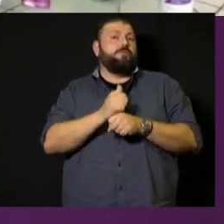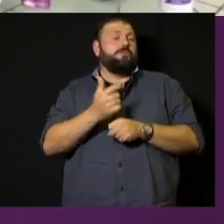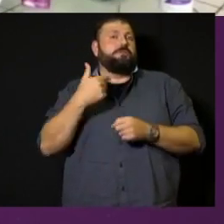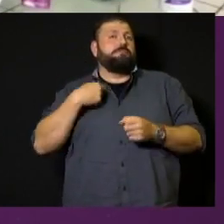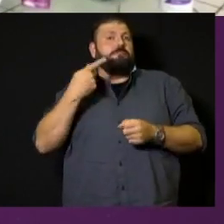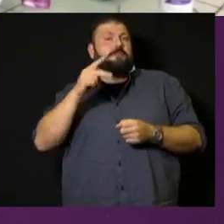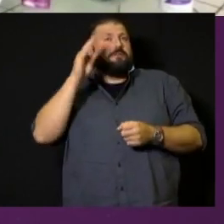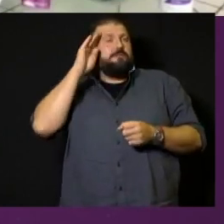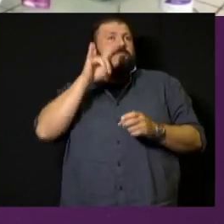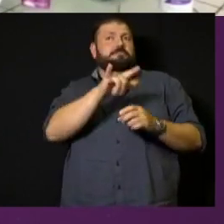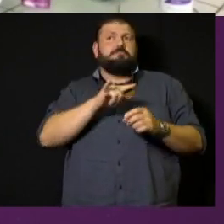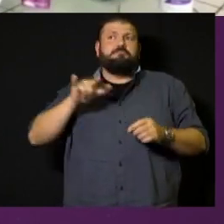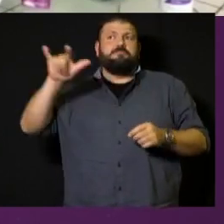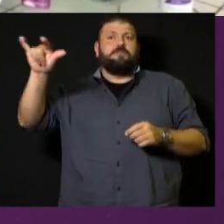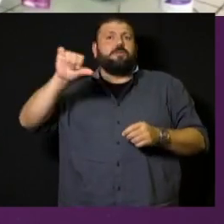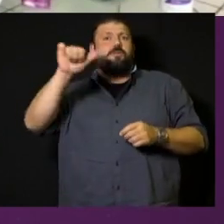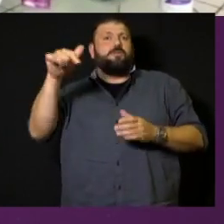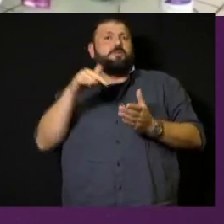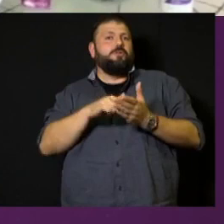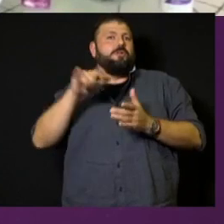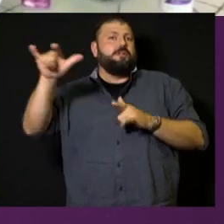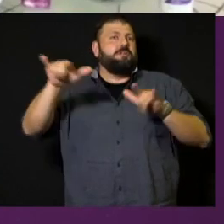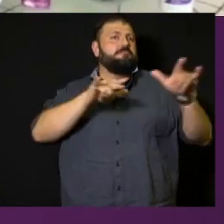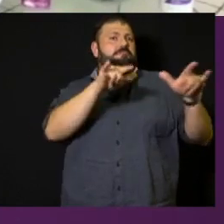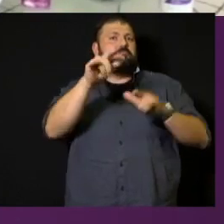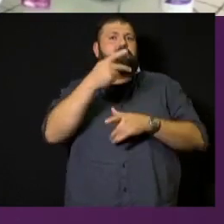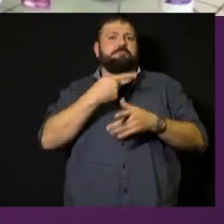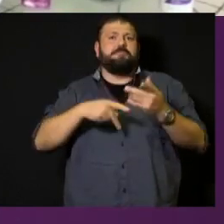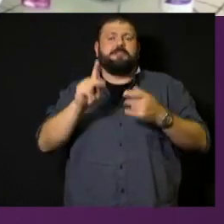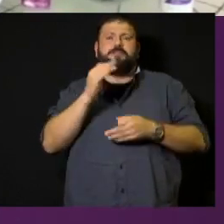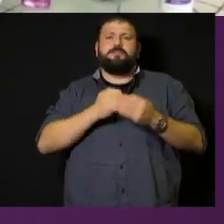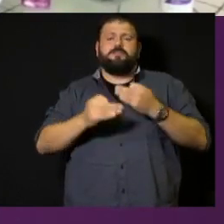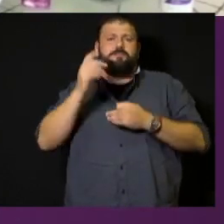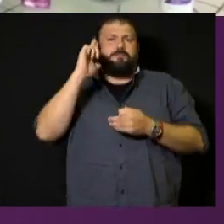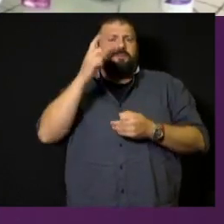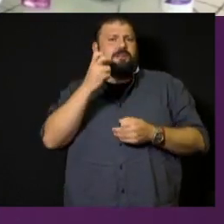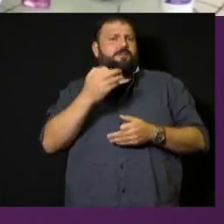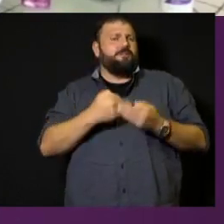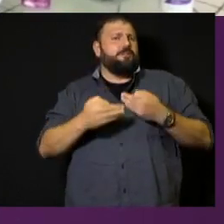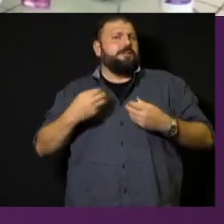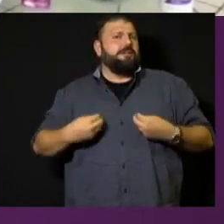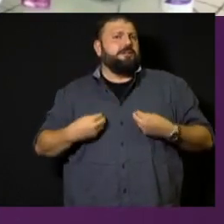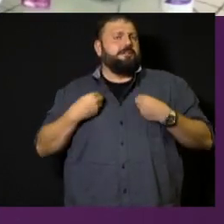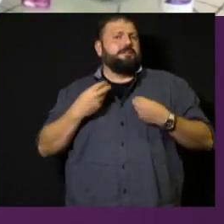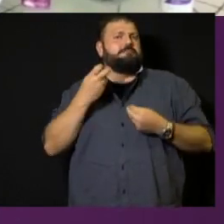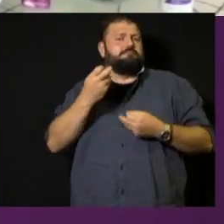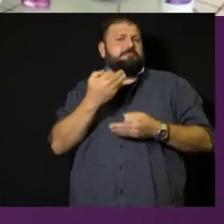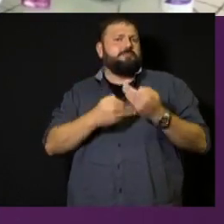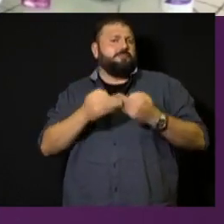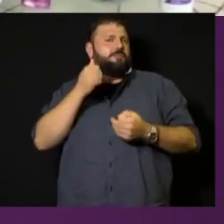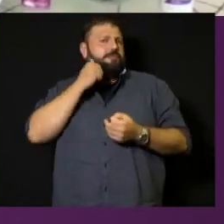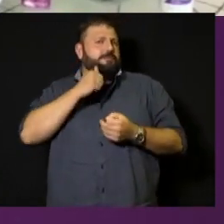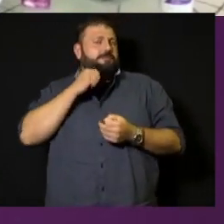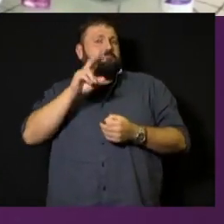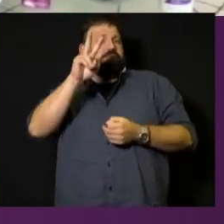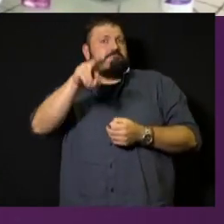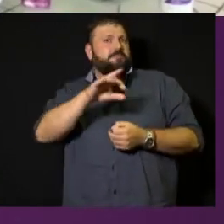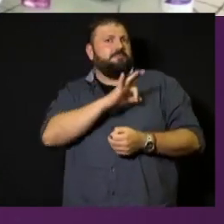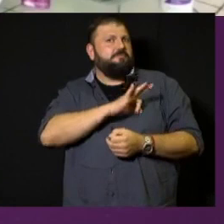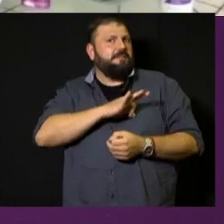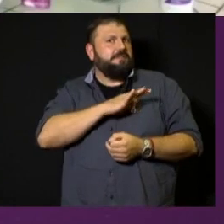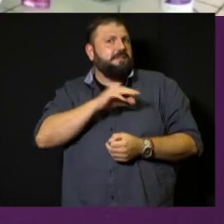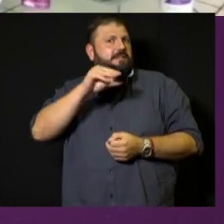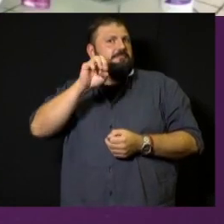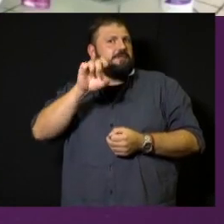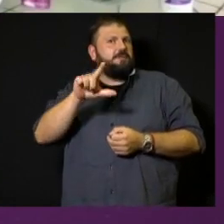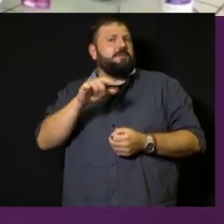for 3 cars and now we have 4, and we're playing around with this. I hope all problems in life were like